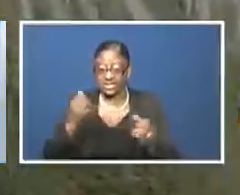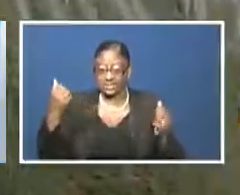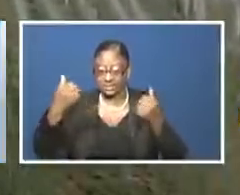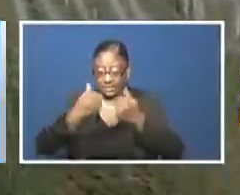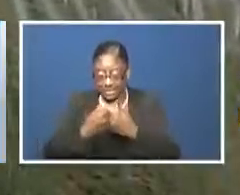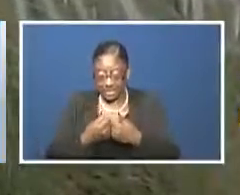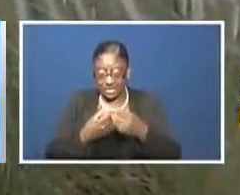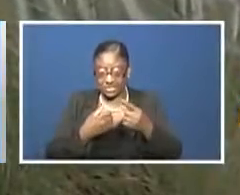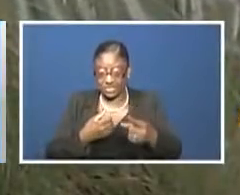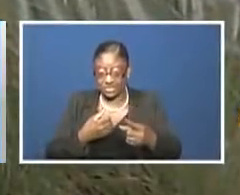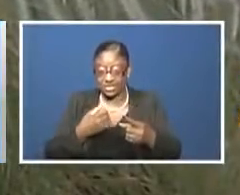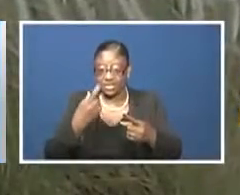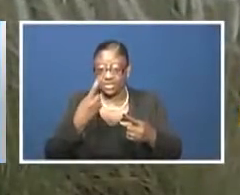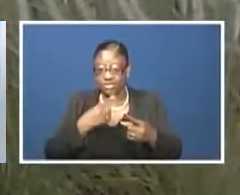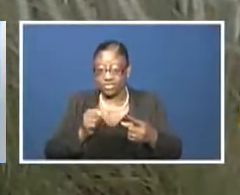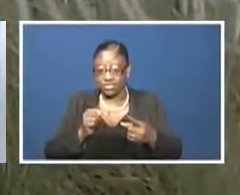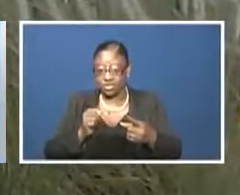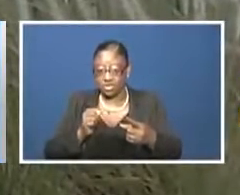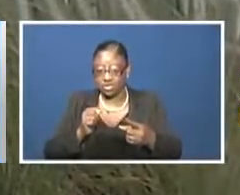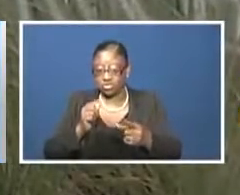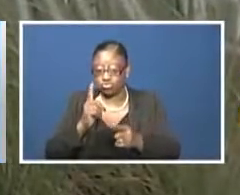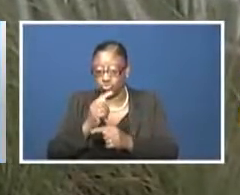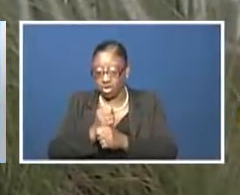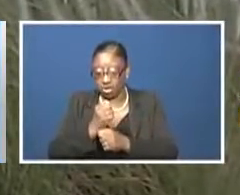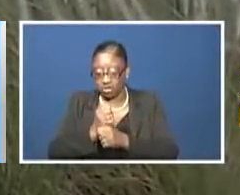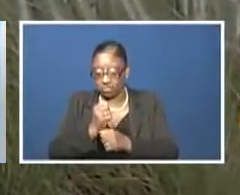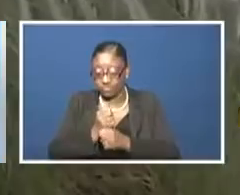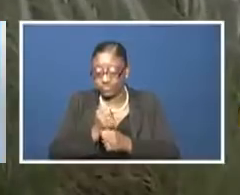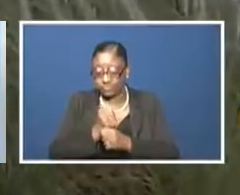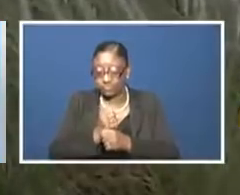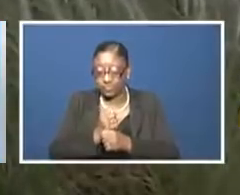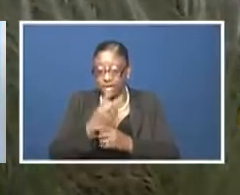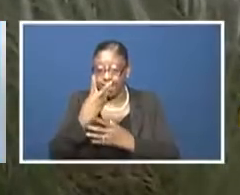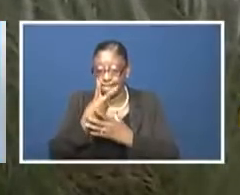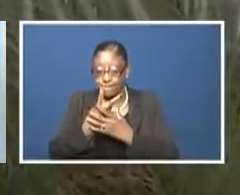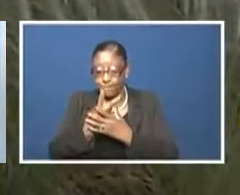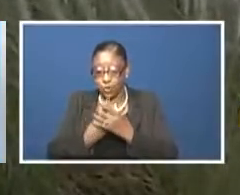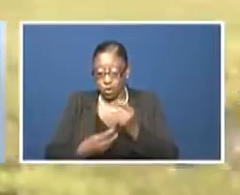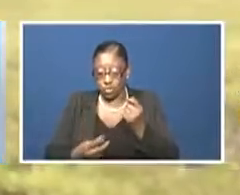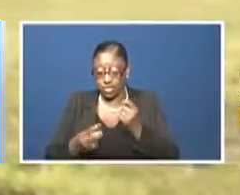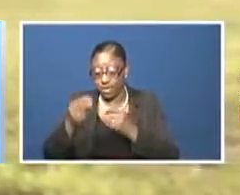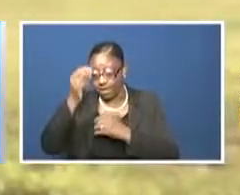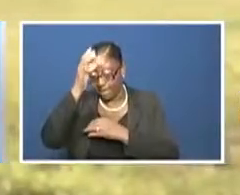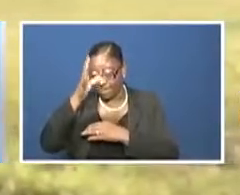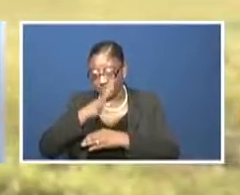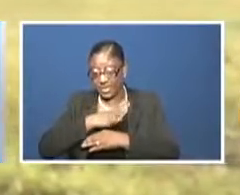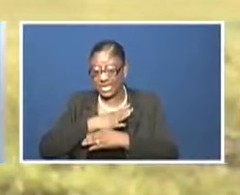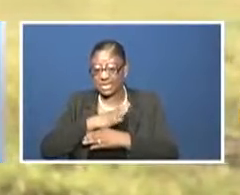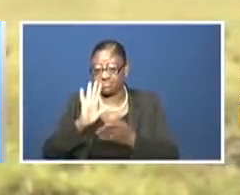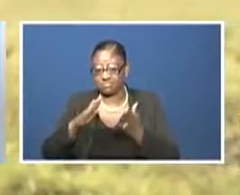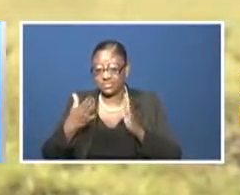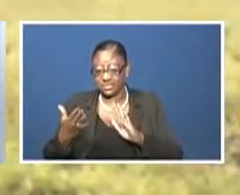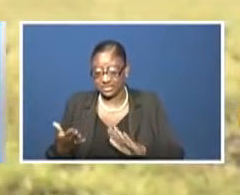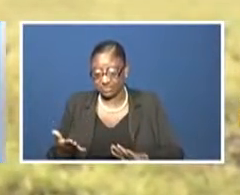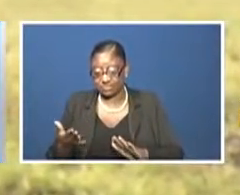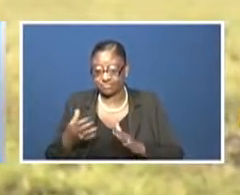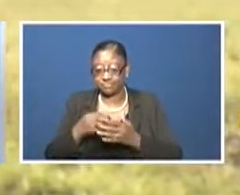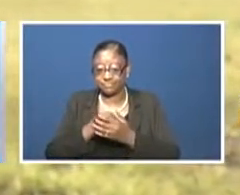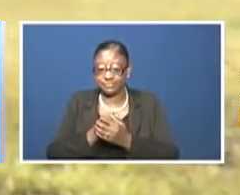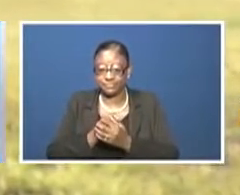collided into the Mack truck, and both individuals succumbed to their